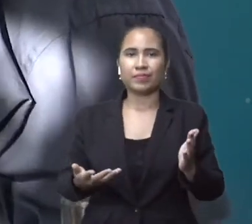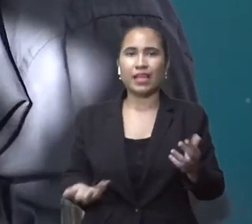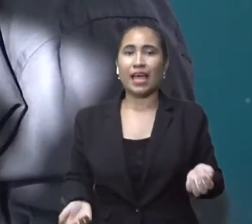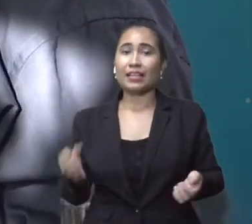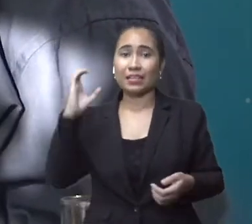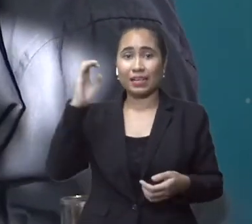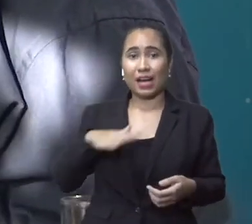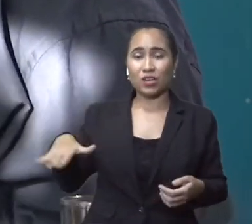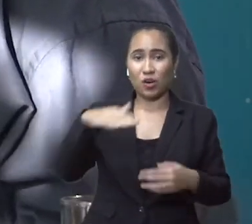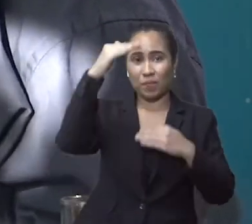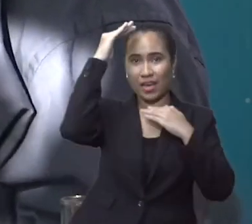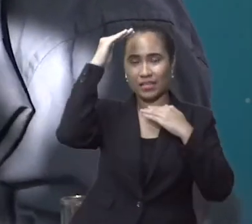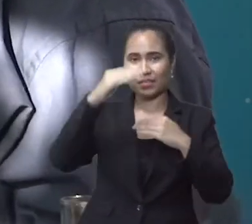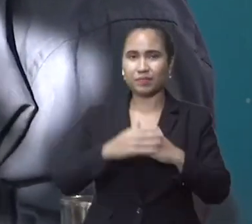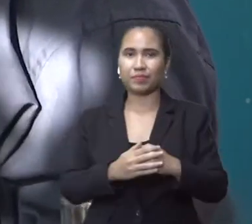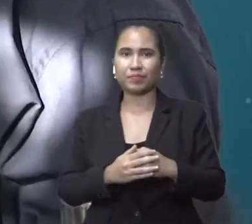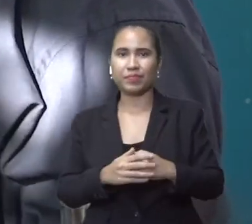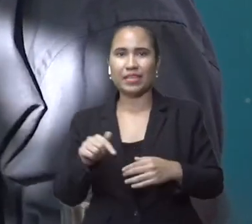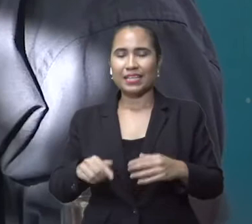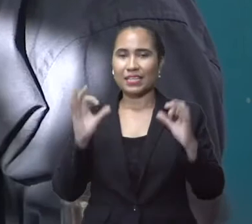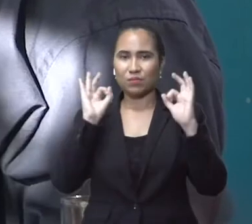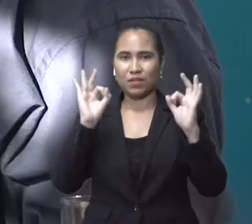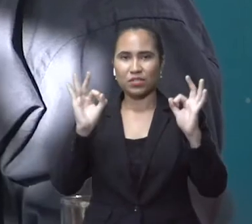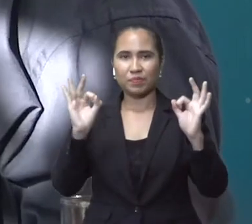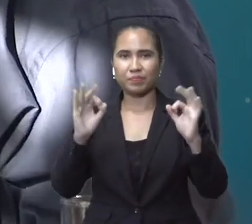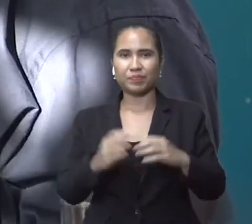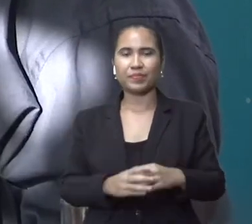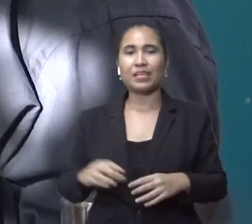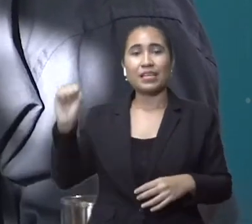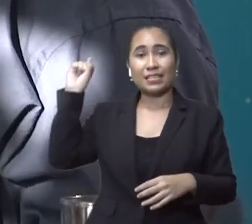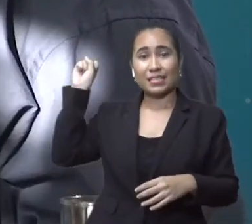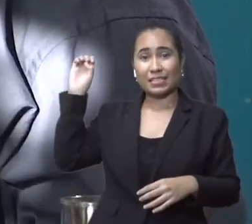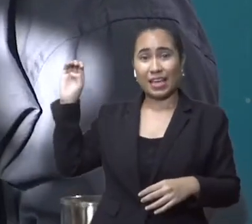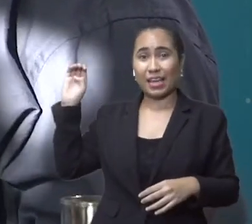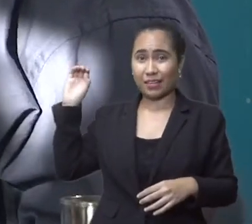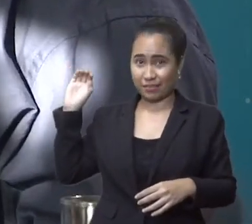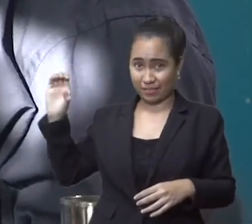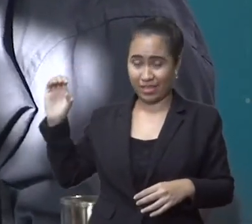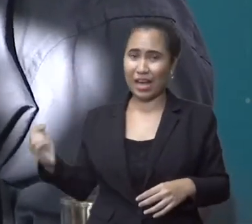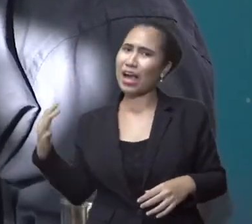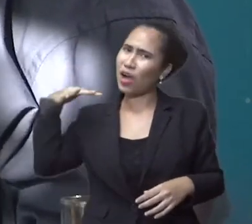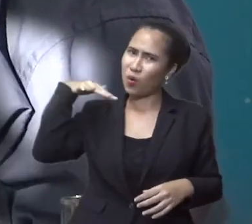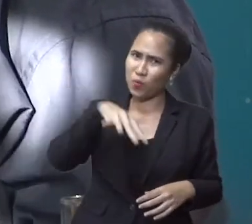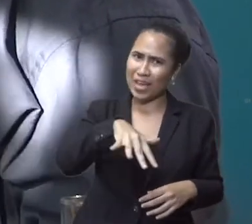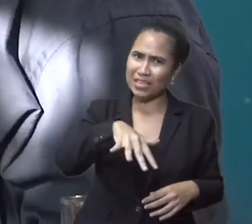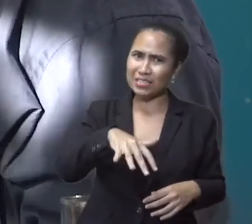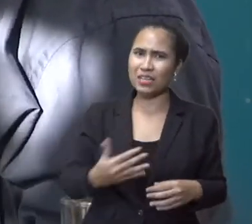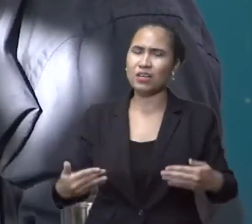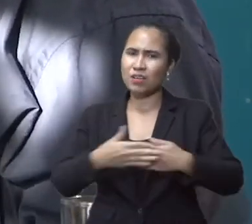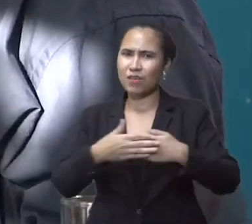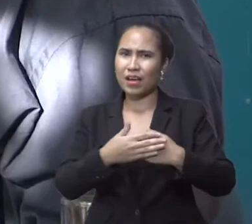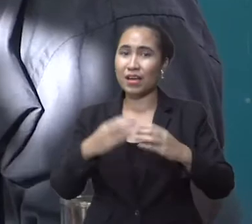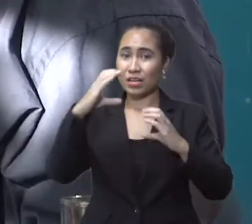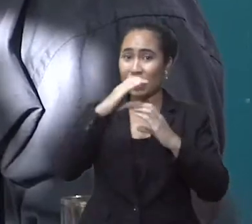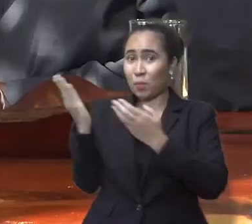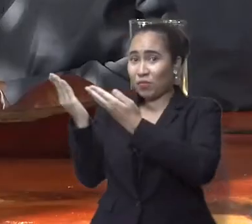states of CARICOM. This one is particularly special because the Secretary General himself is coming to attend the Heads of State meeting at the invitation of